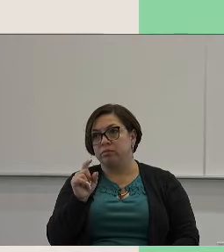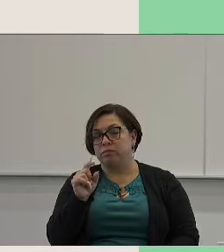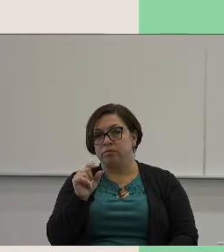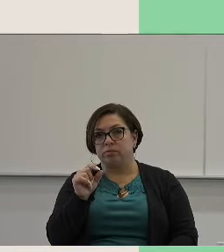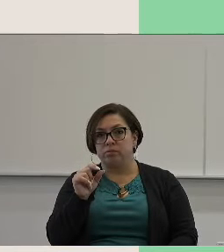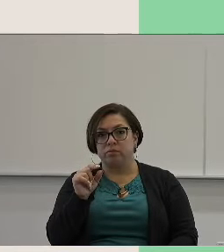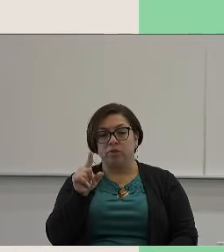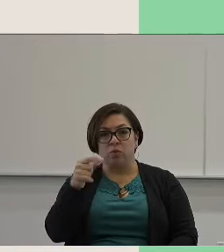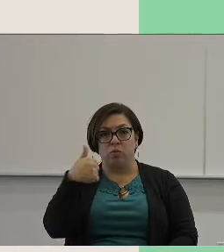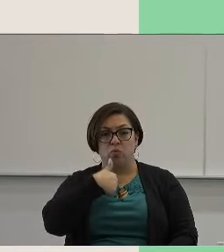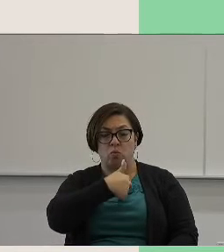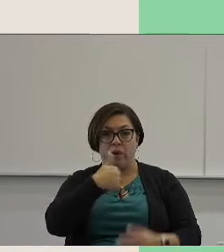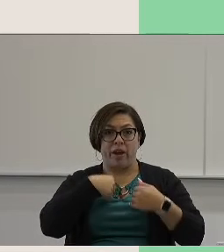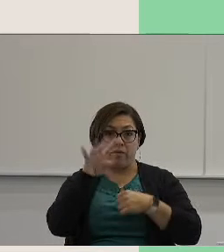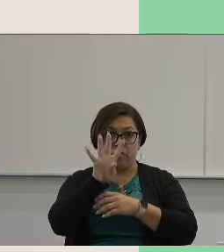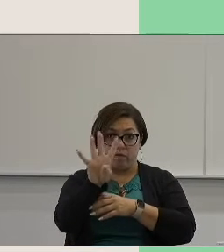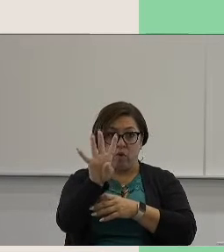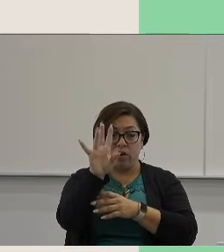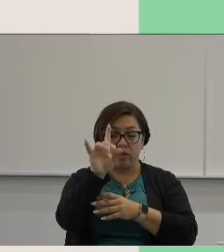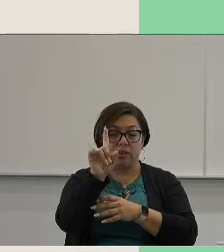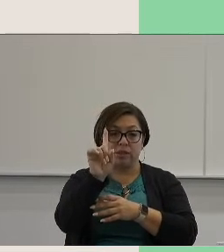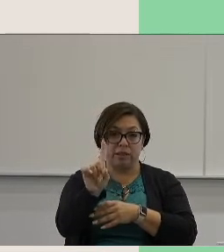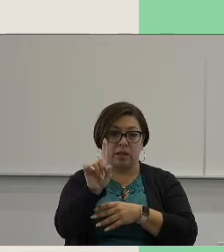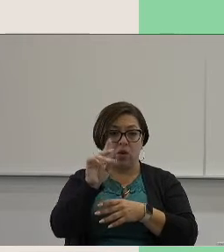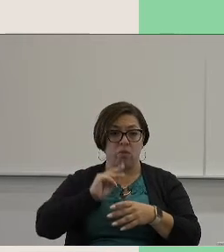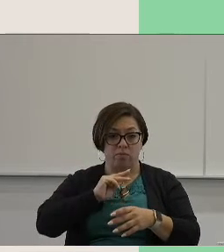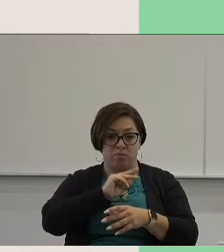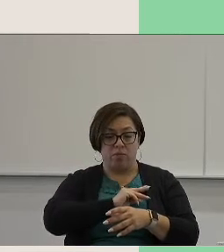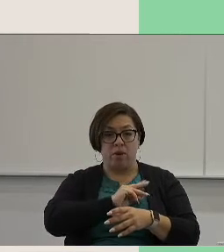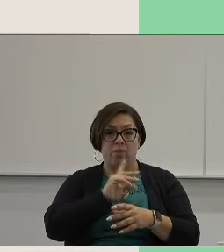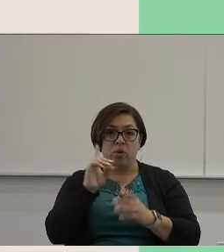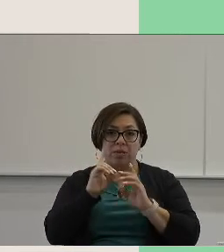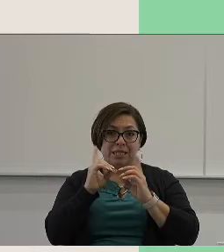in it, 4 individual single-member districts in it, and